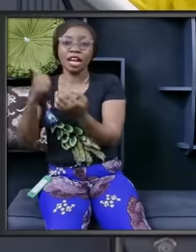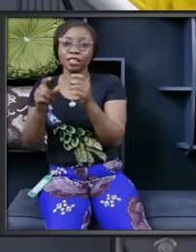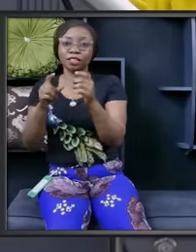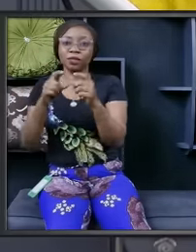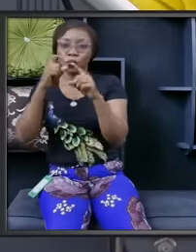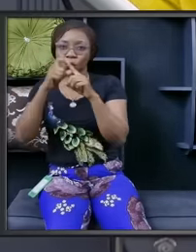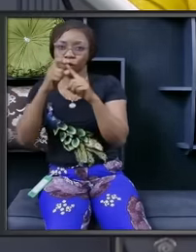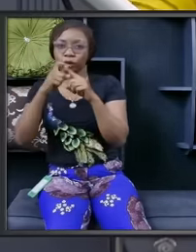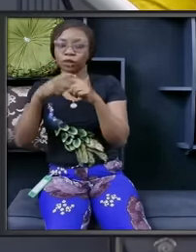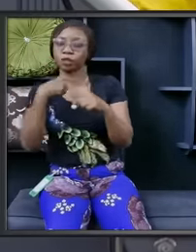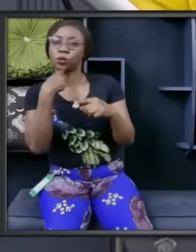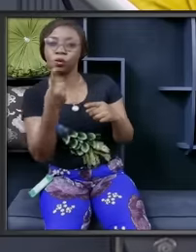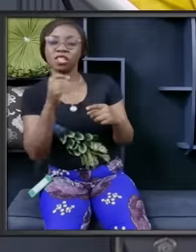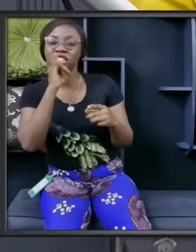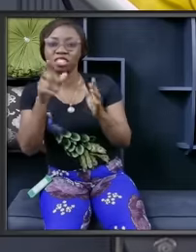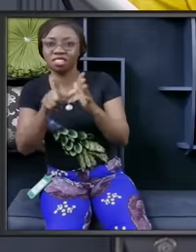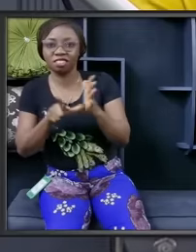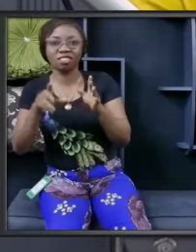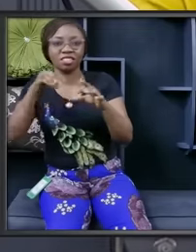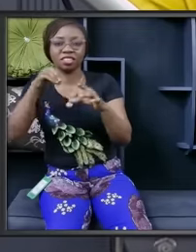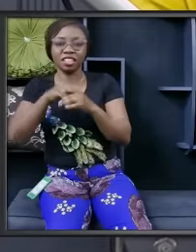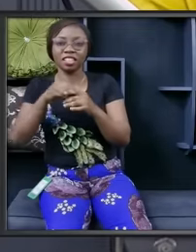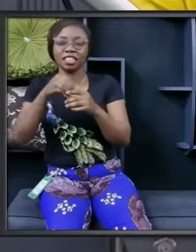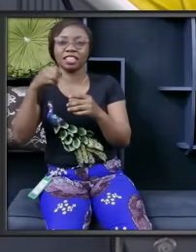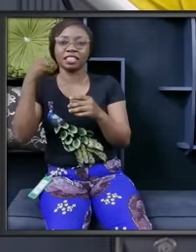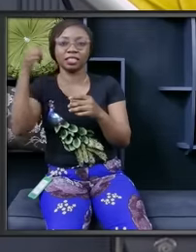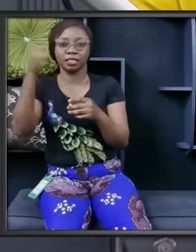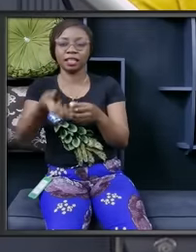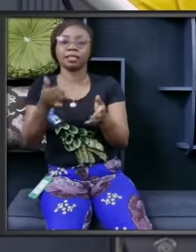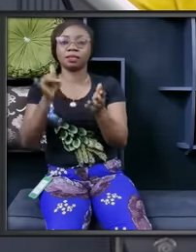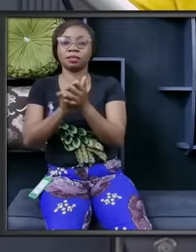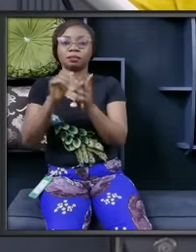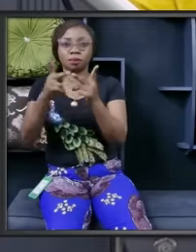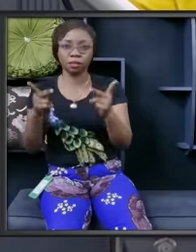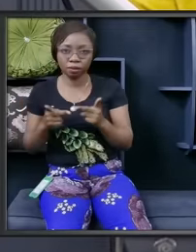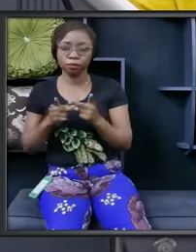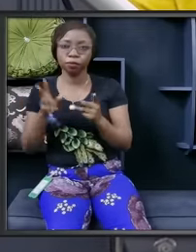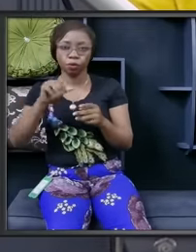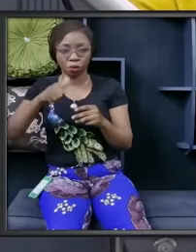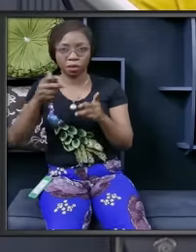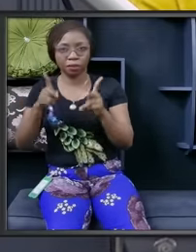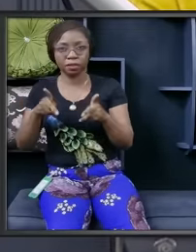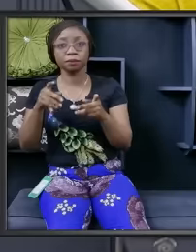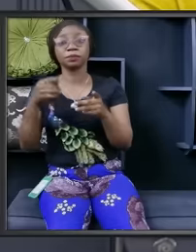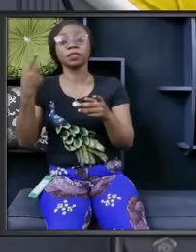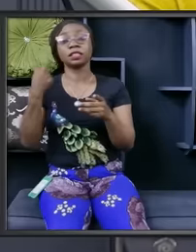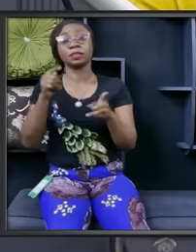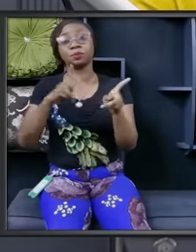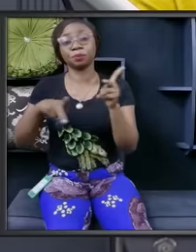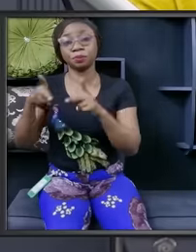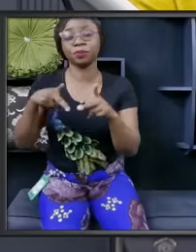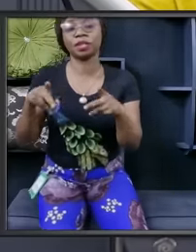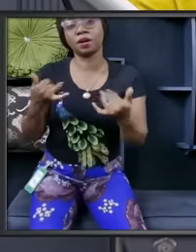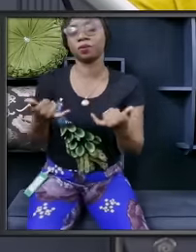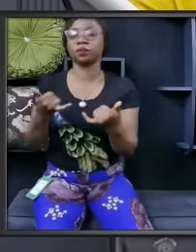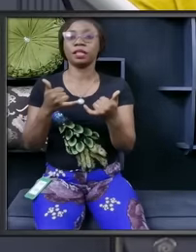now law, it be for their place. For the no other person. So the people now, we be in people,